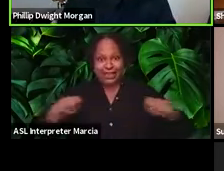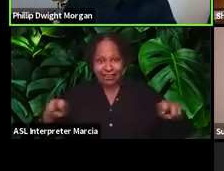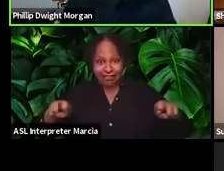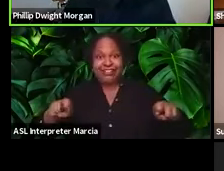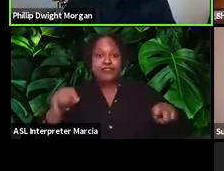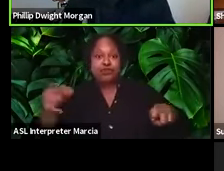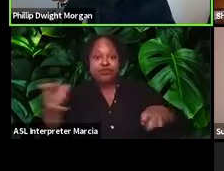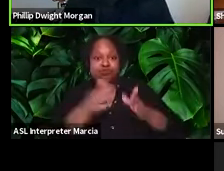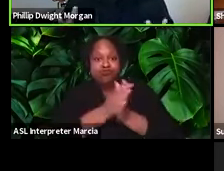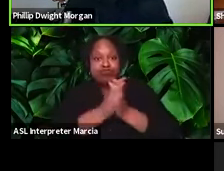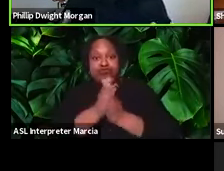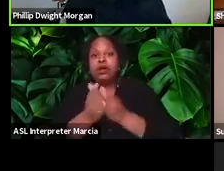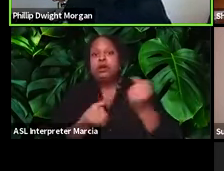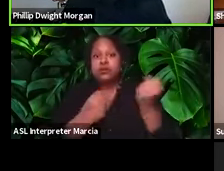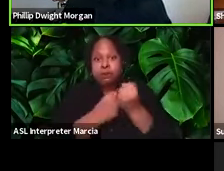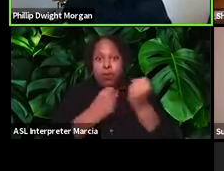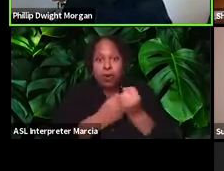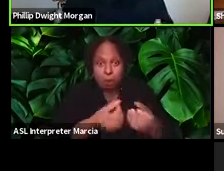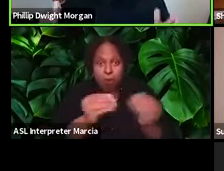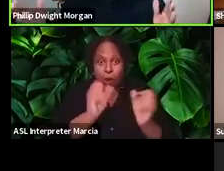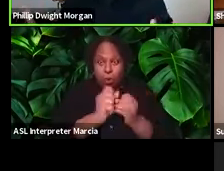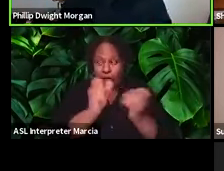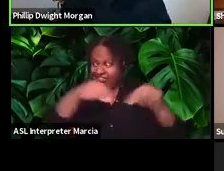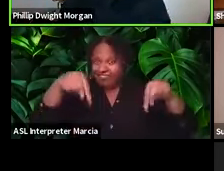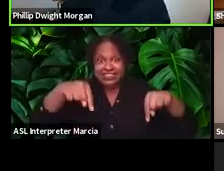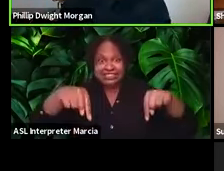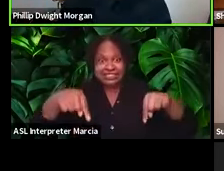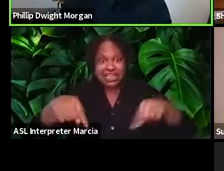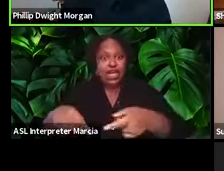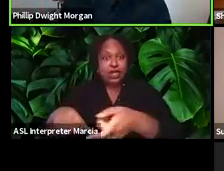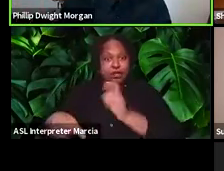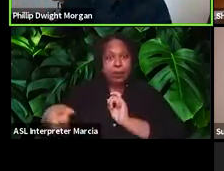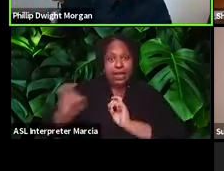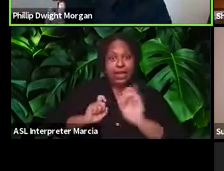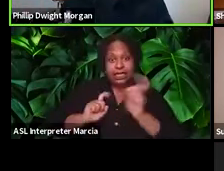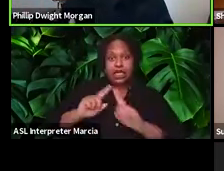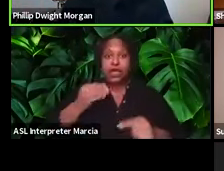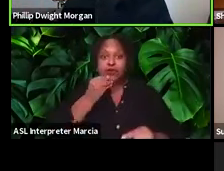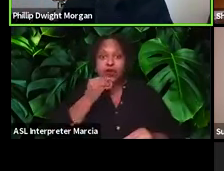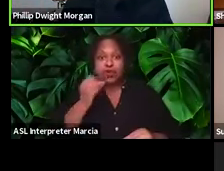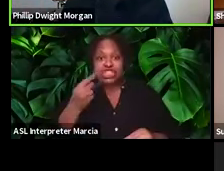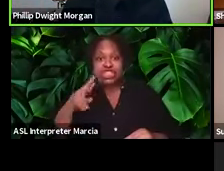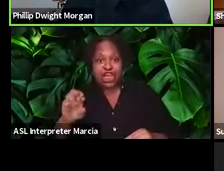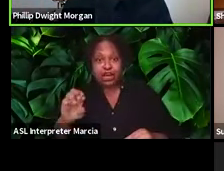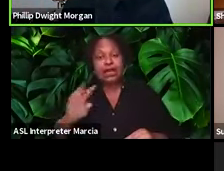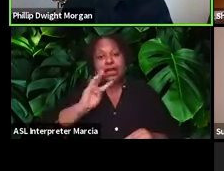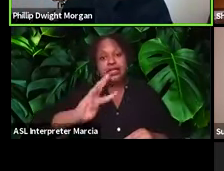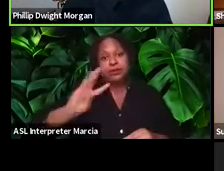you're interested in supporting more work like this, you can donate to FoodShare by visiting